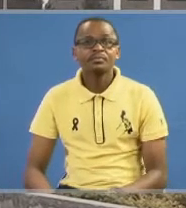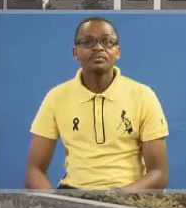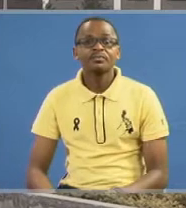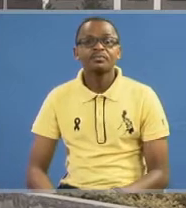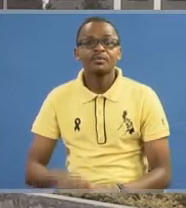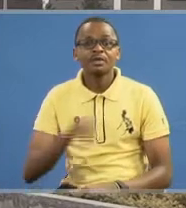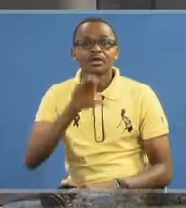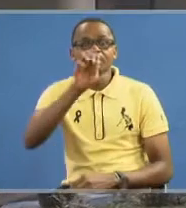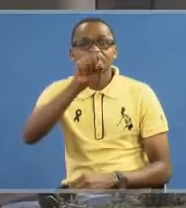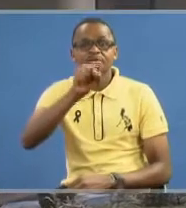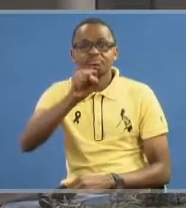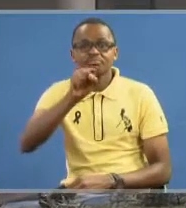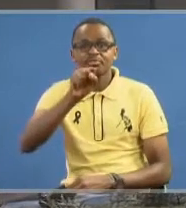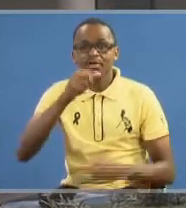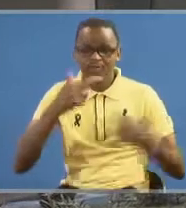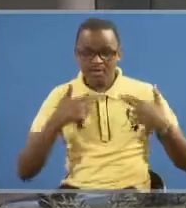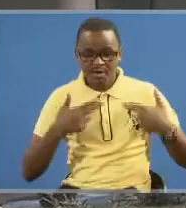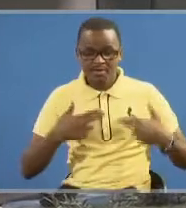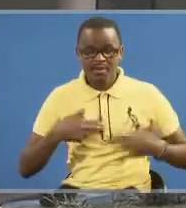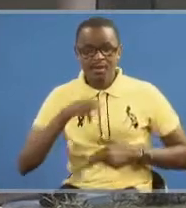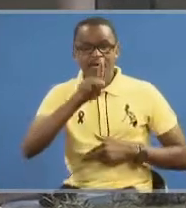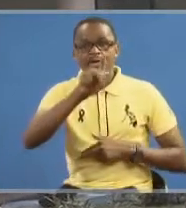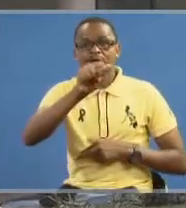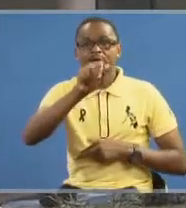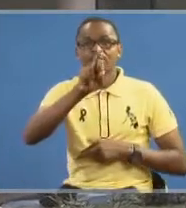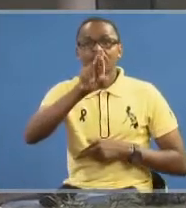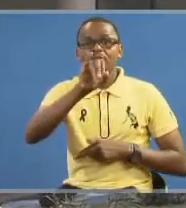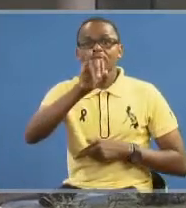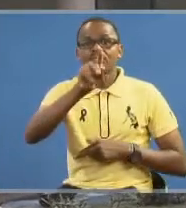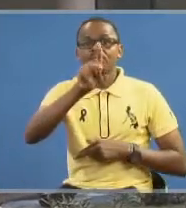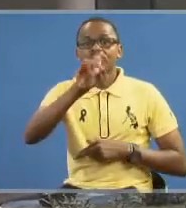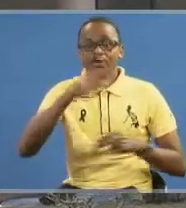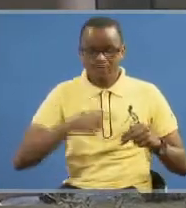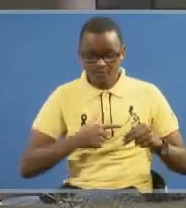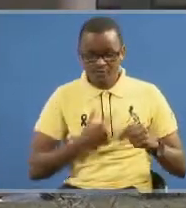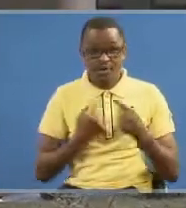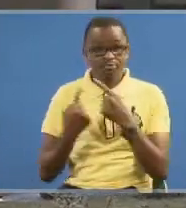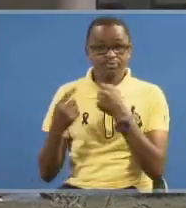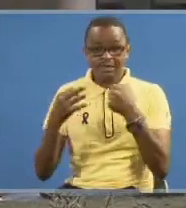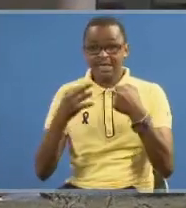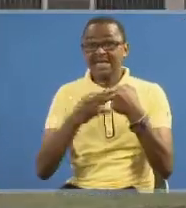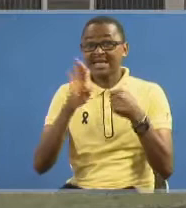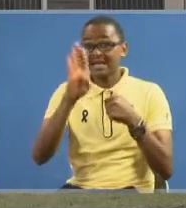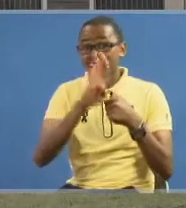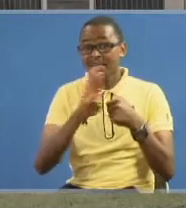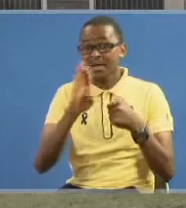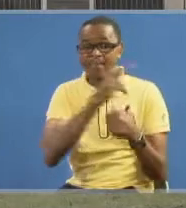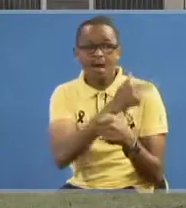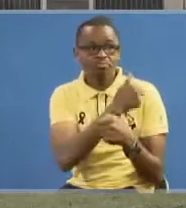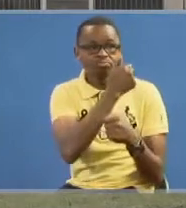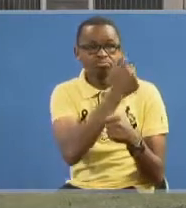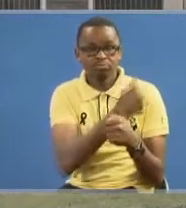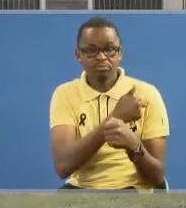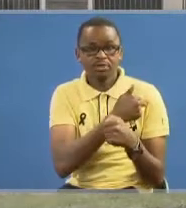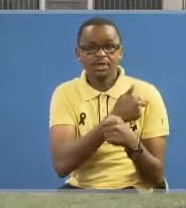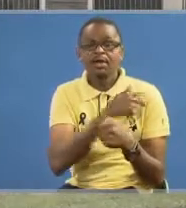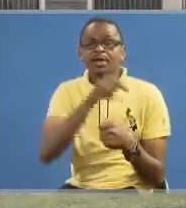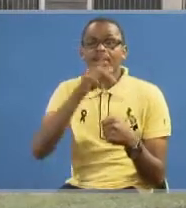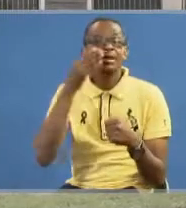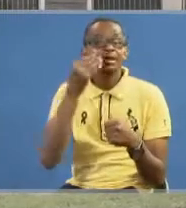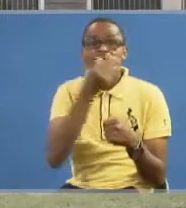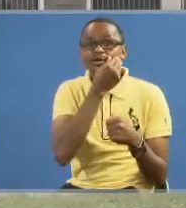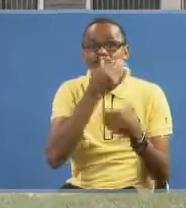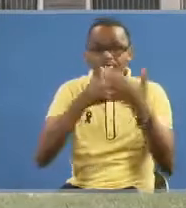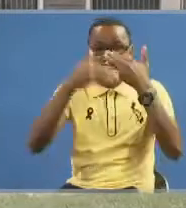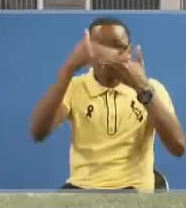The Cabinet Secretary of Health, Cecily Karioki, today toured the expansive 8 billion shilling referral hospital at Kenyatta